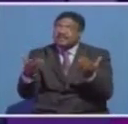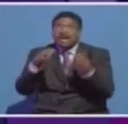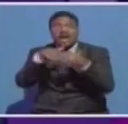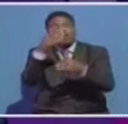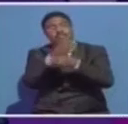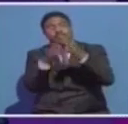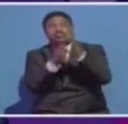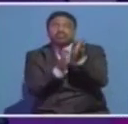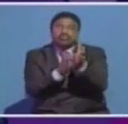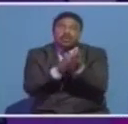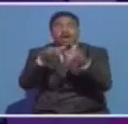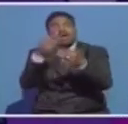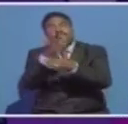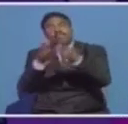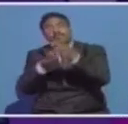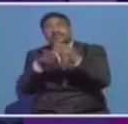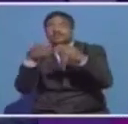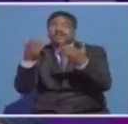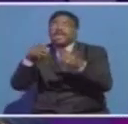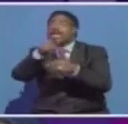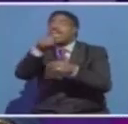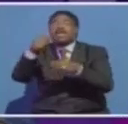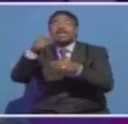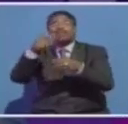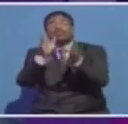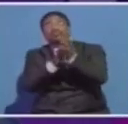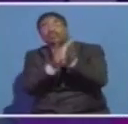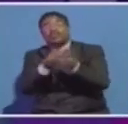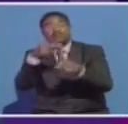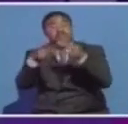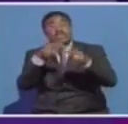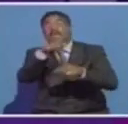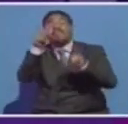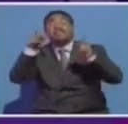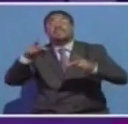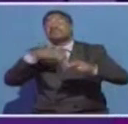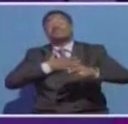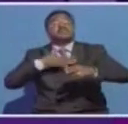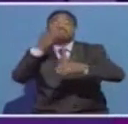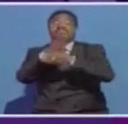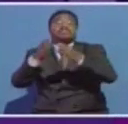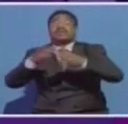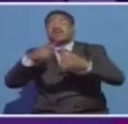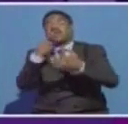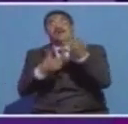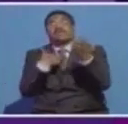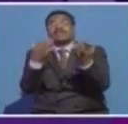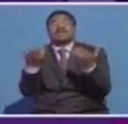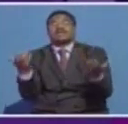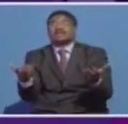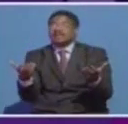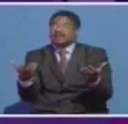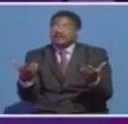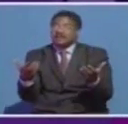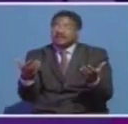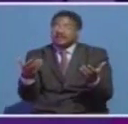build schools. The standards, everyone can do anything. No, the standards are there. And we've let it be like that, and then the toll, like I said, the